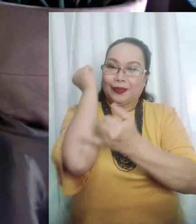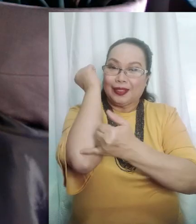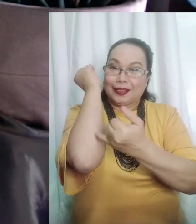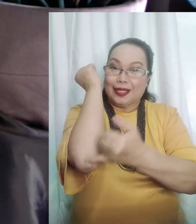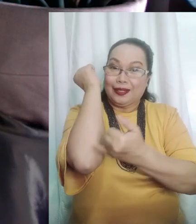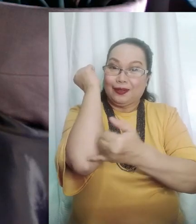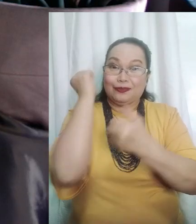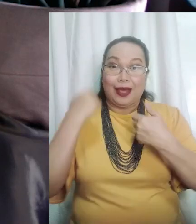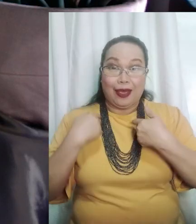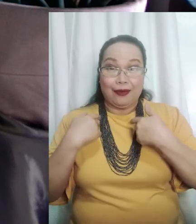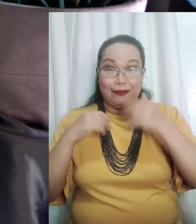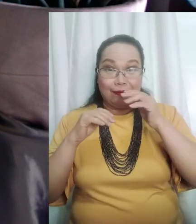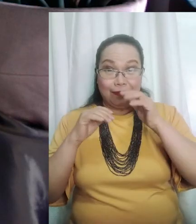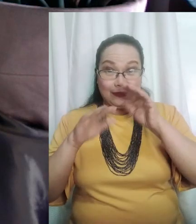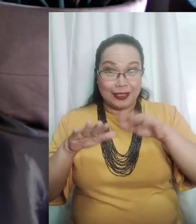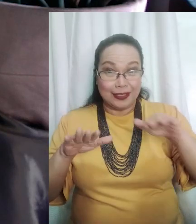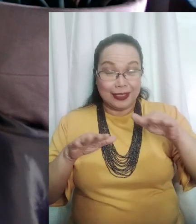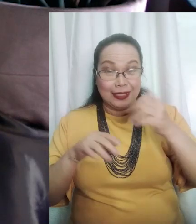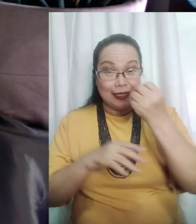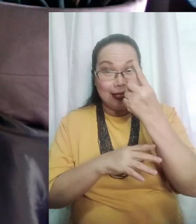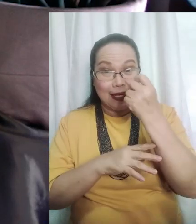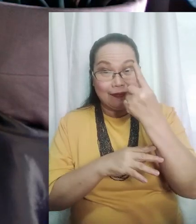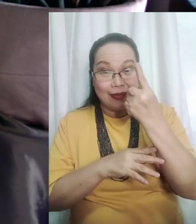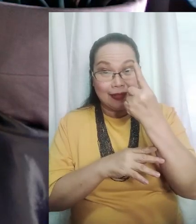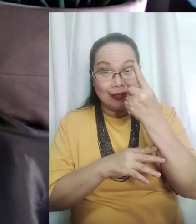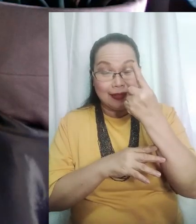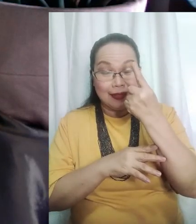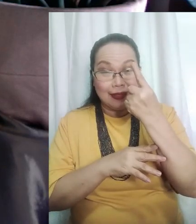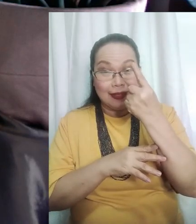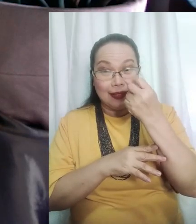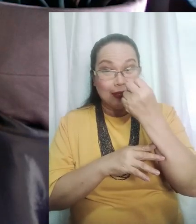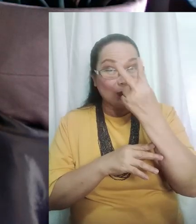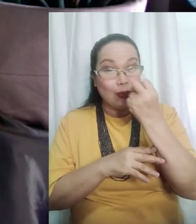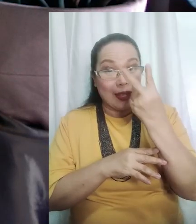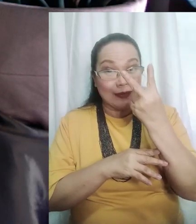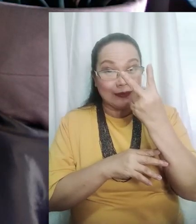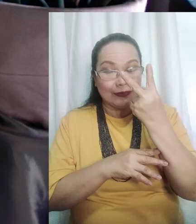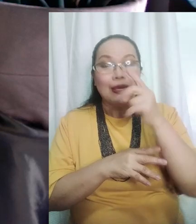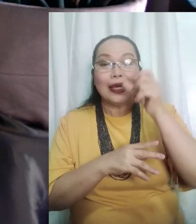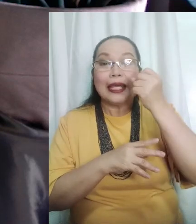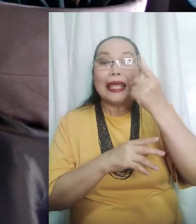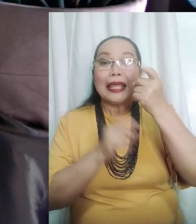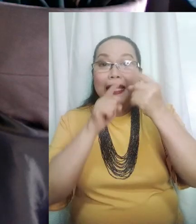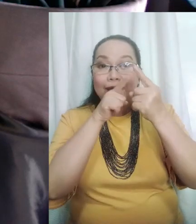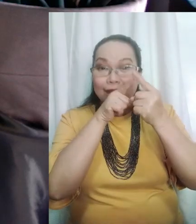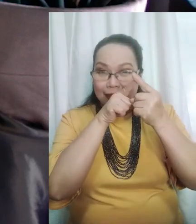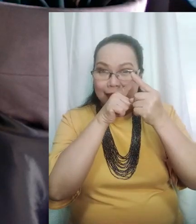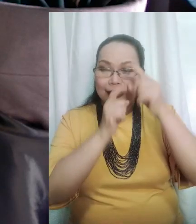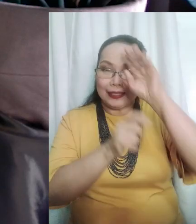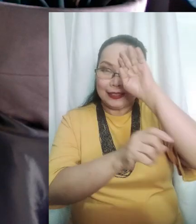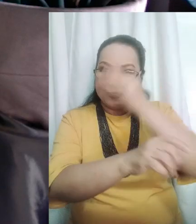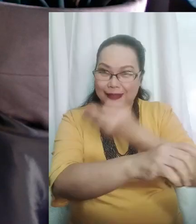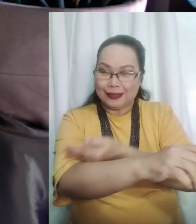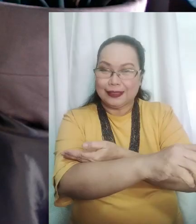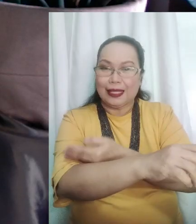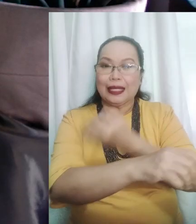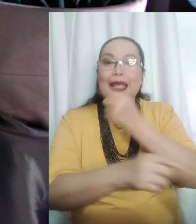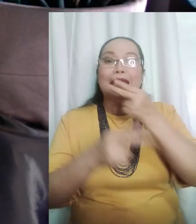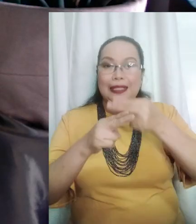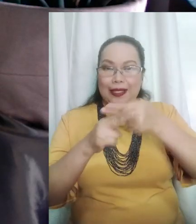Jacob's 11th son was Joseph. But Joseph, he was the firstborn to